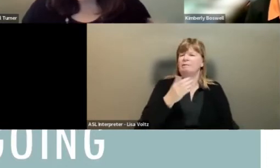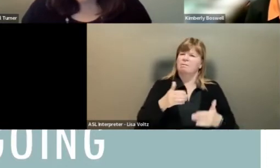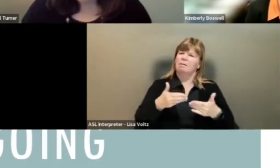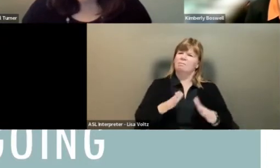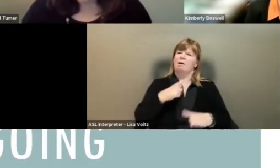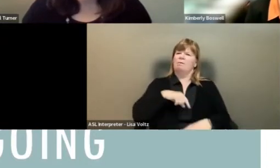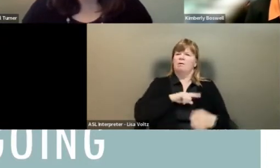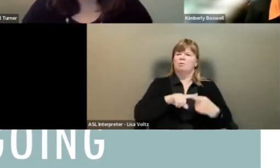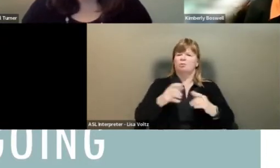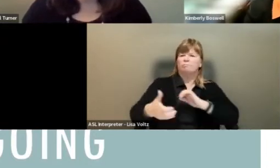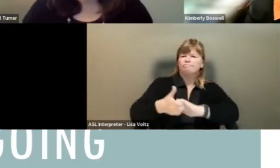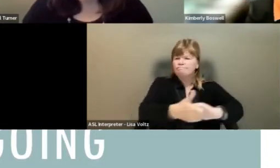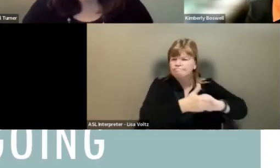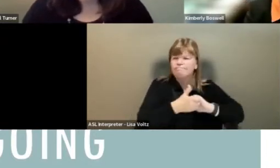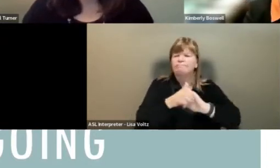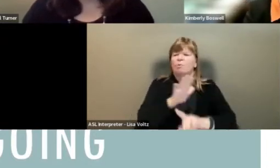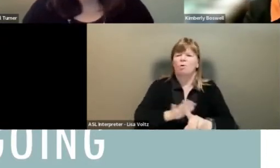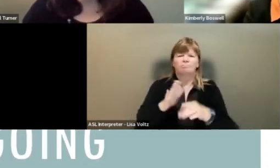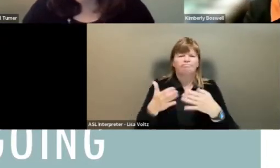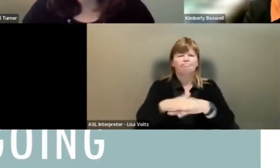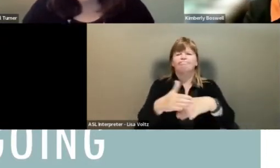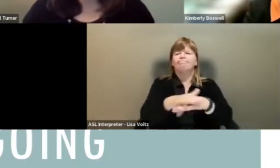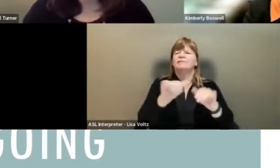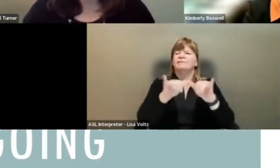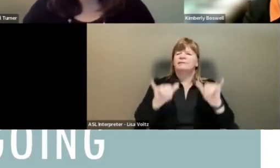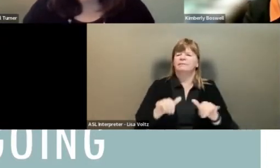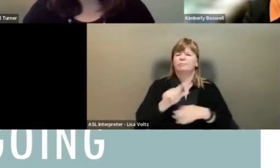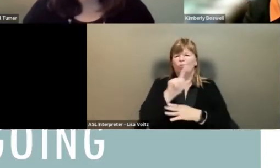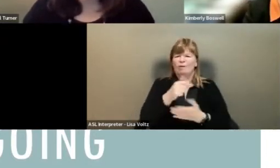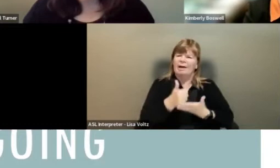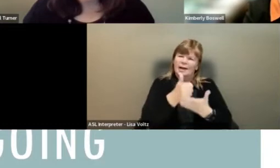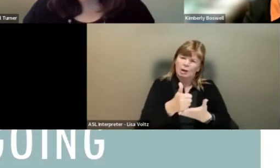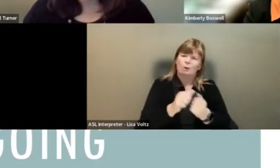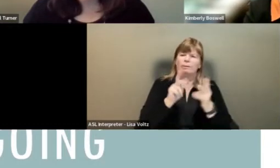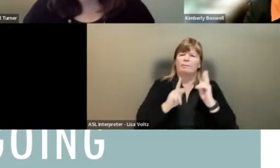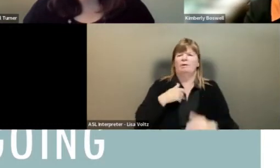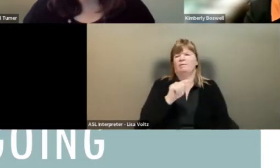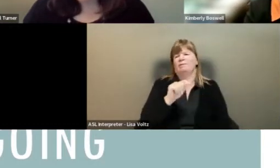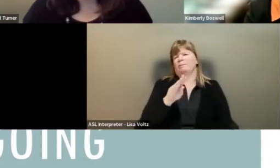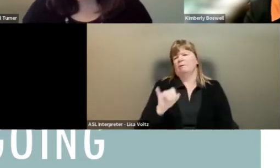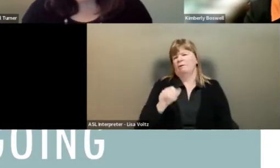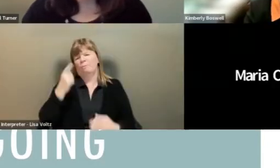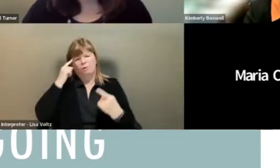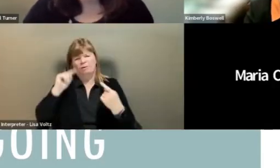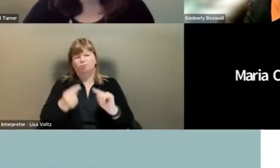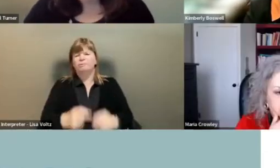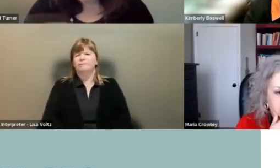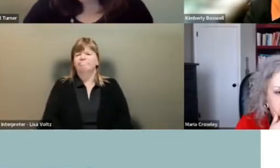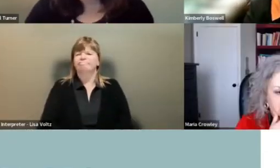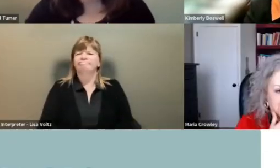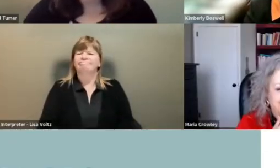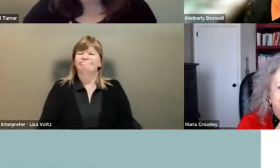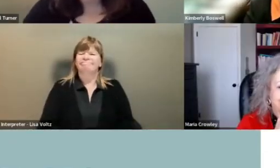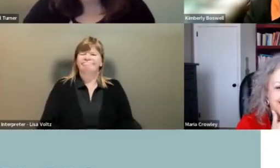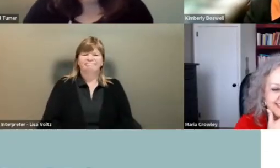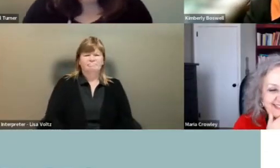us to collaborate across systems to only help individuals with brain injury in our state. And that is it. So if you'll go to the